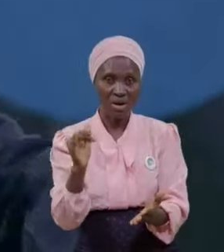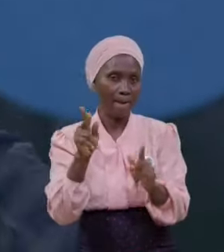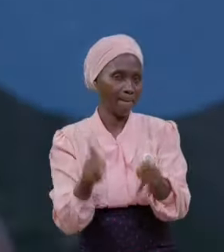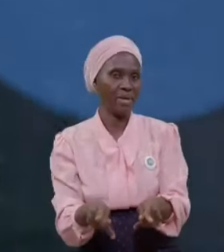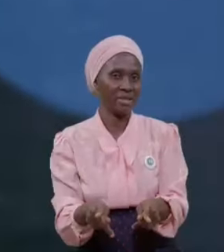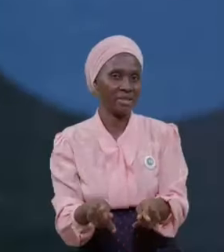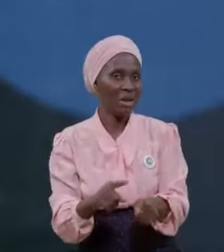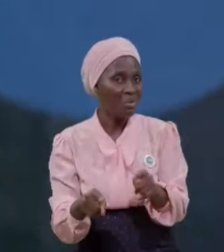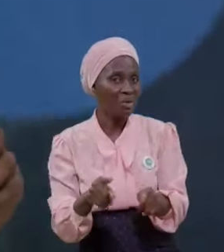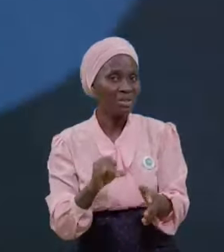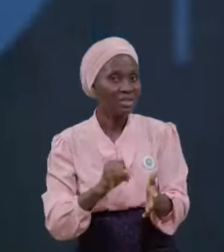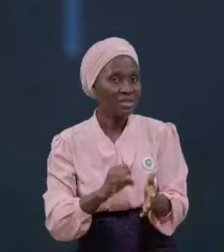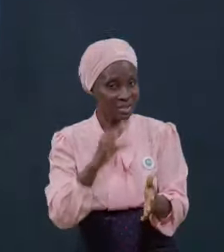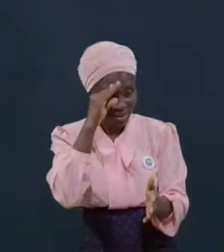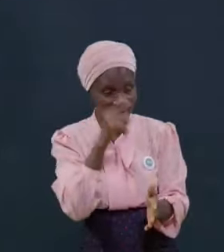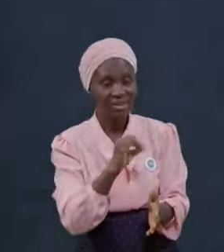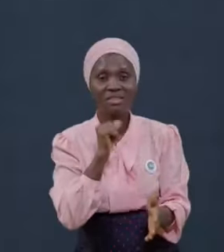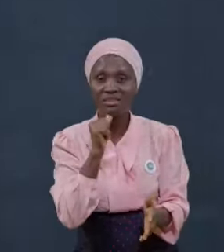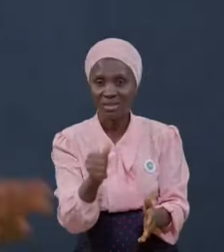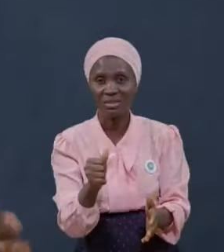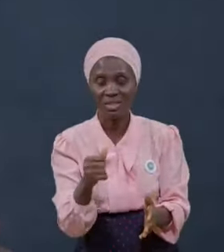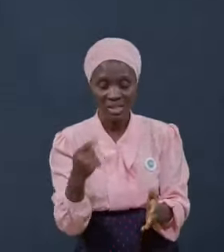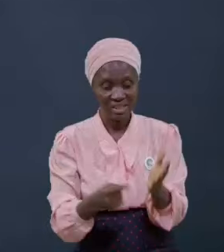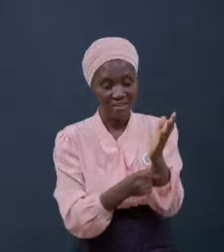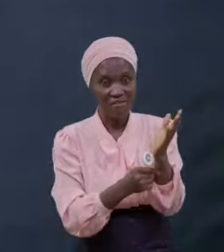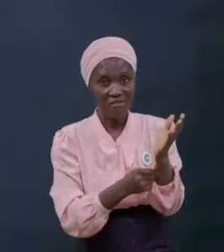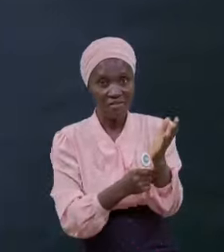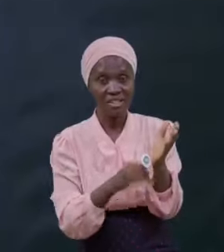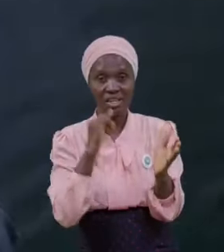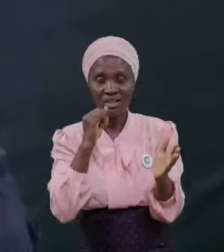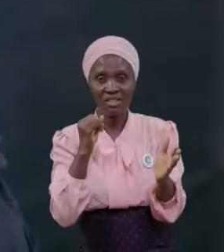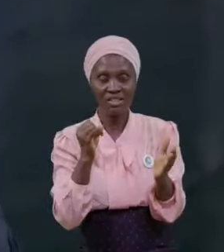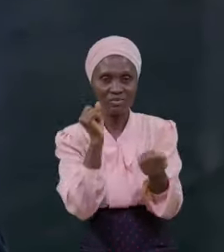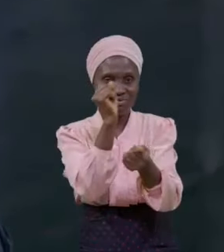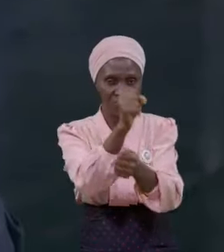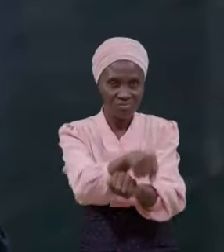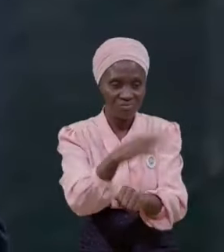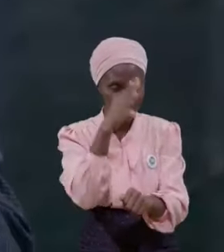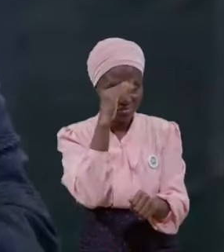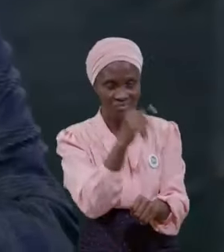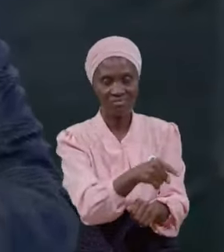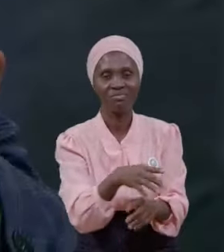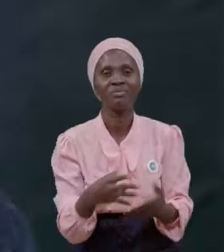a toll on him. Look at verse 7. In verse 7 it says,